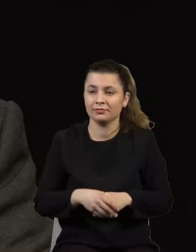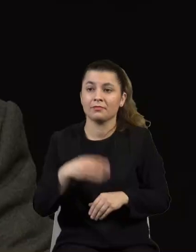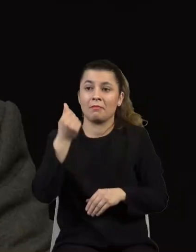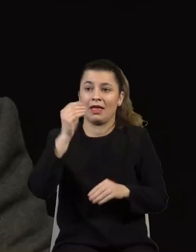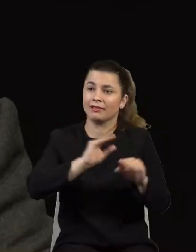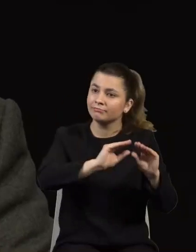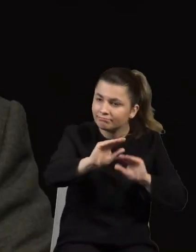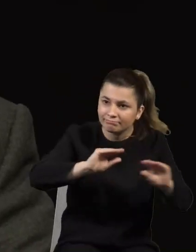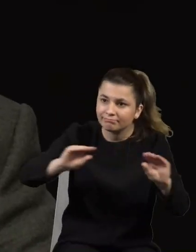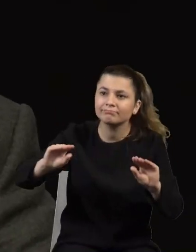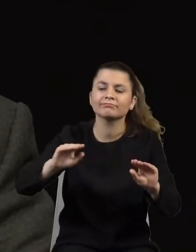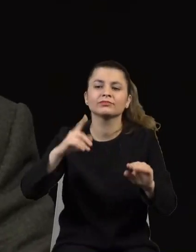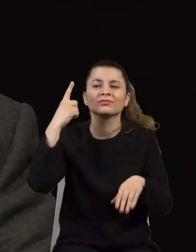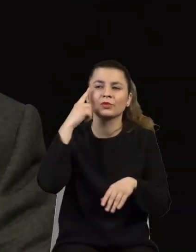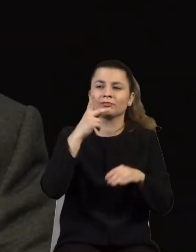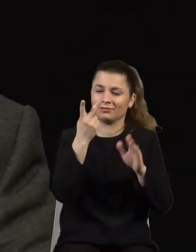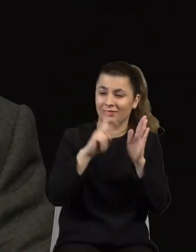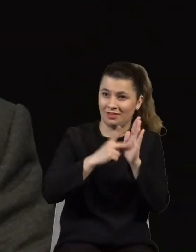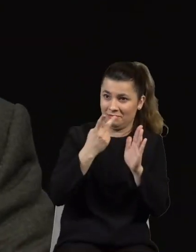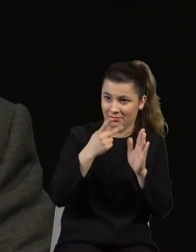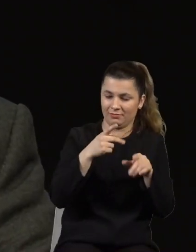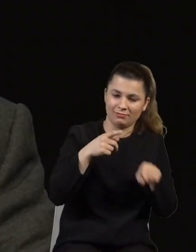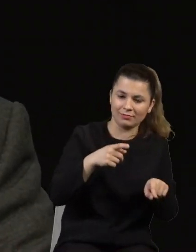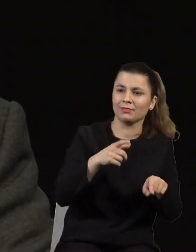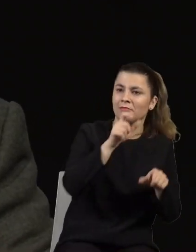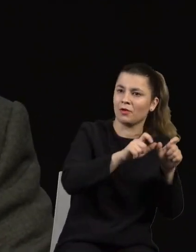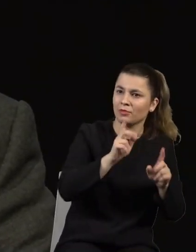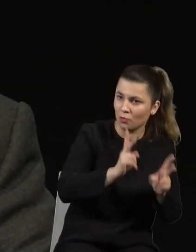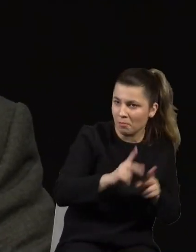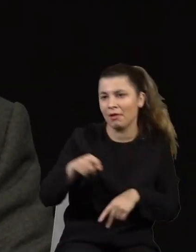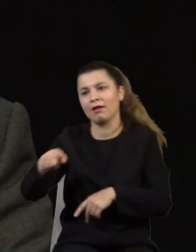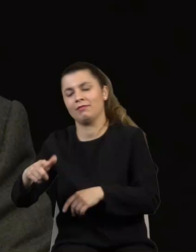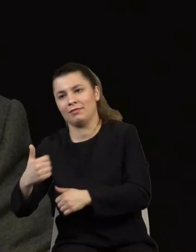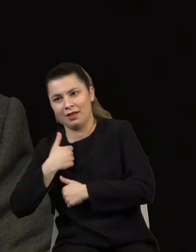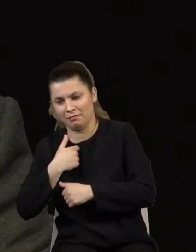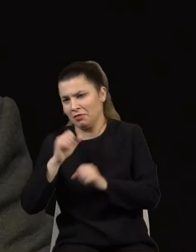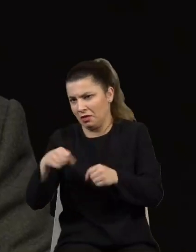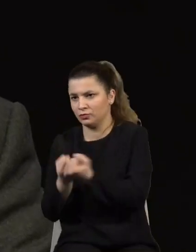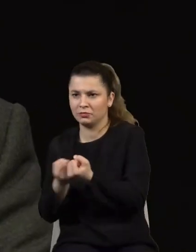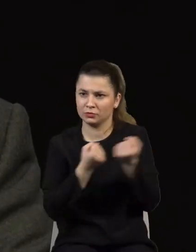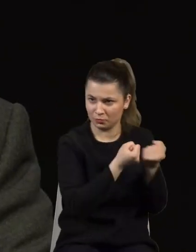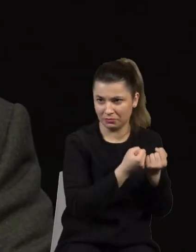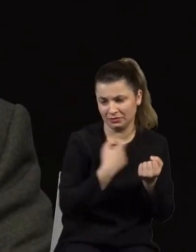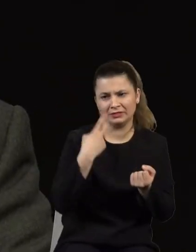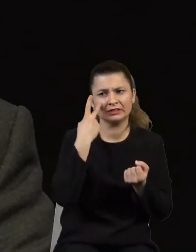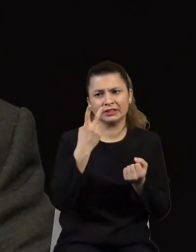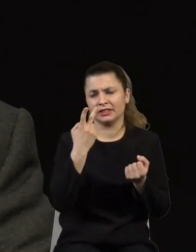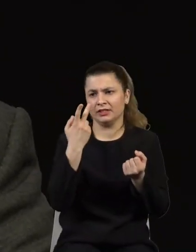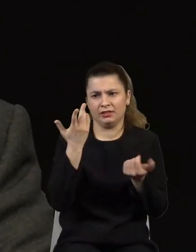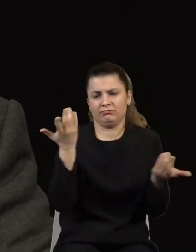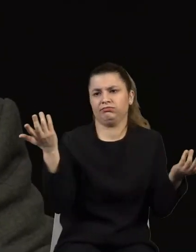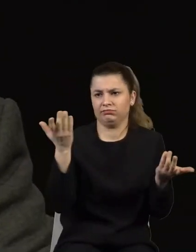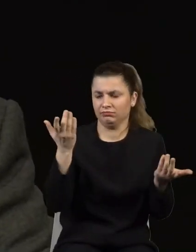structural funds as well. I mean, these are all still opportunities, and to blend that as well, of course, kind of simple blending with